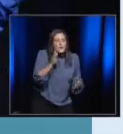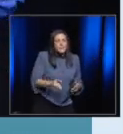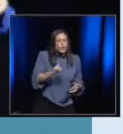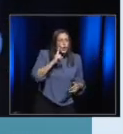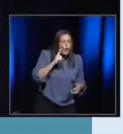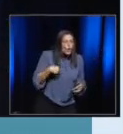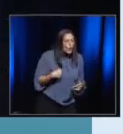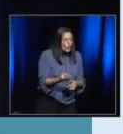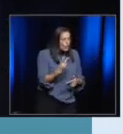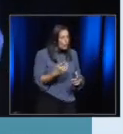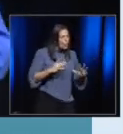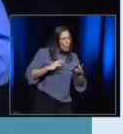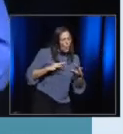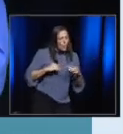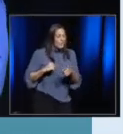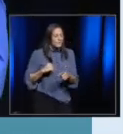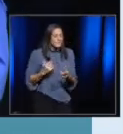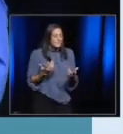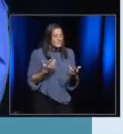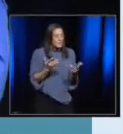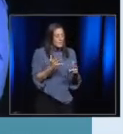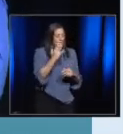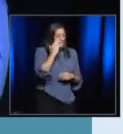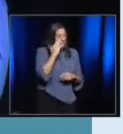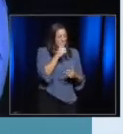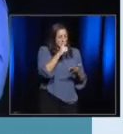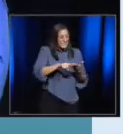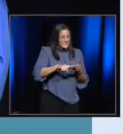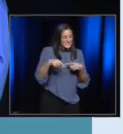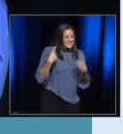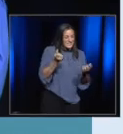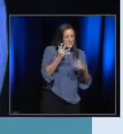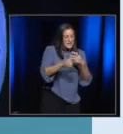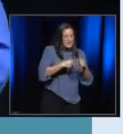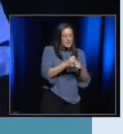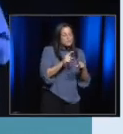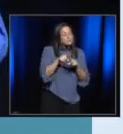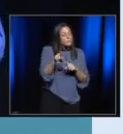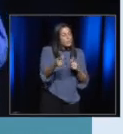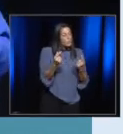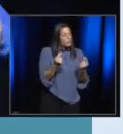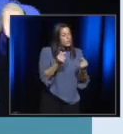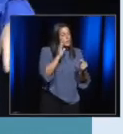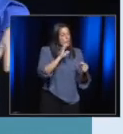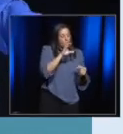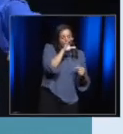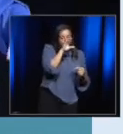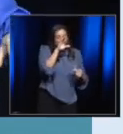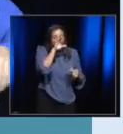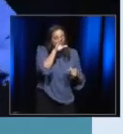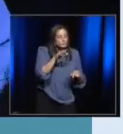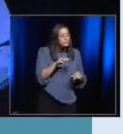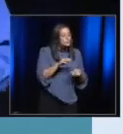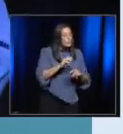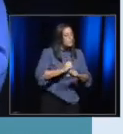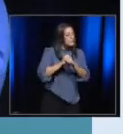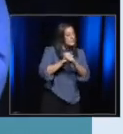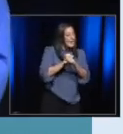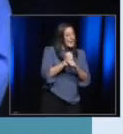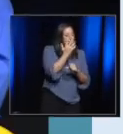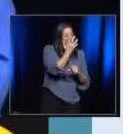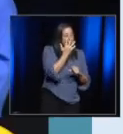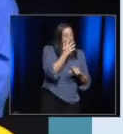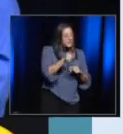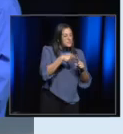in dolphins. And tool use because they use these sponges to protect their snouts as they poke along the bottom trying to scare